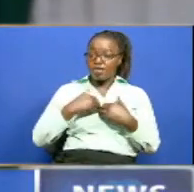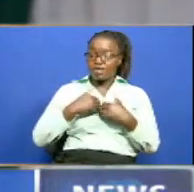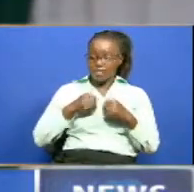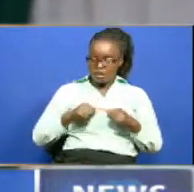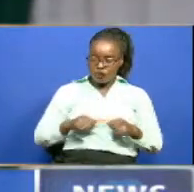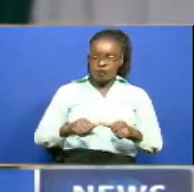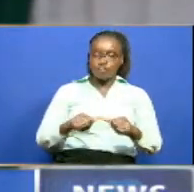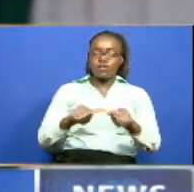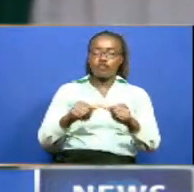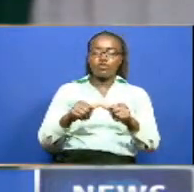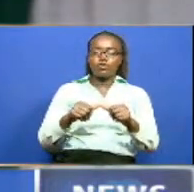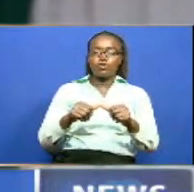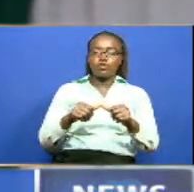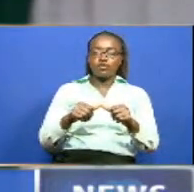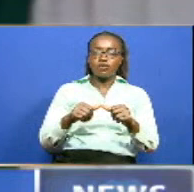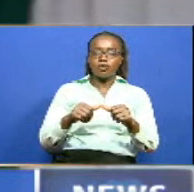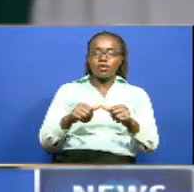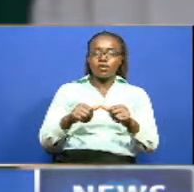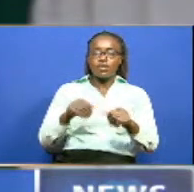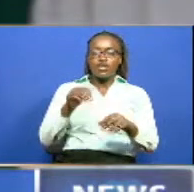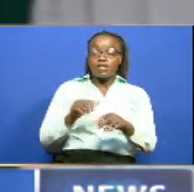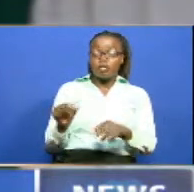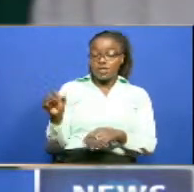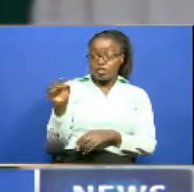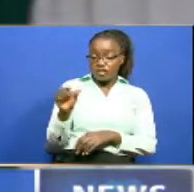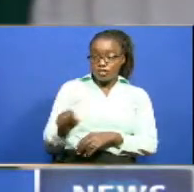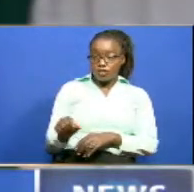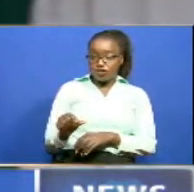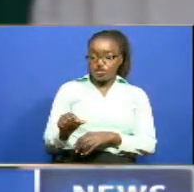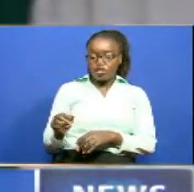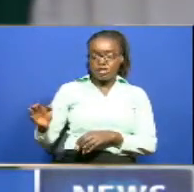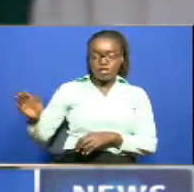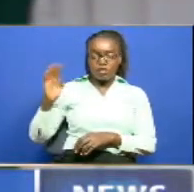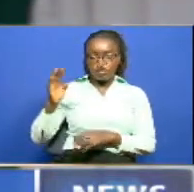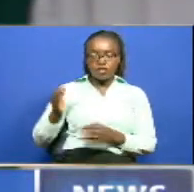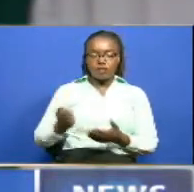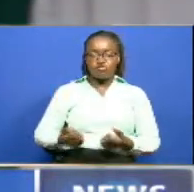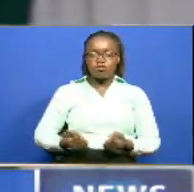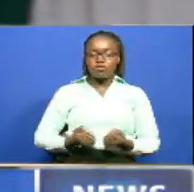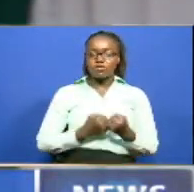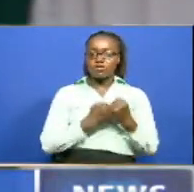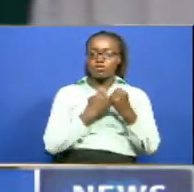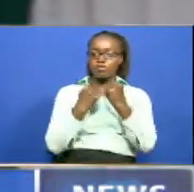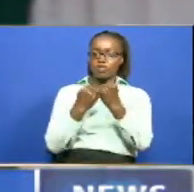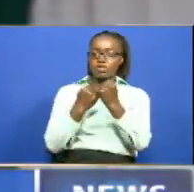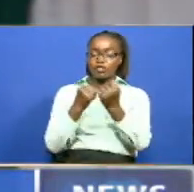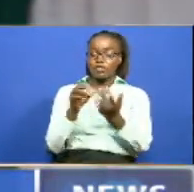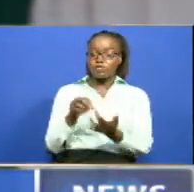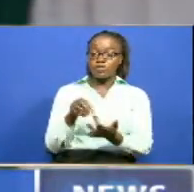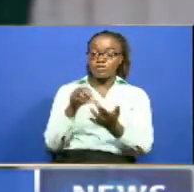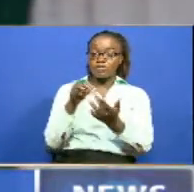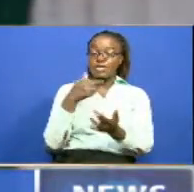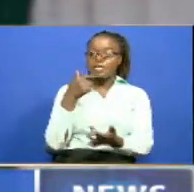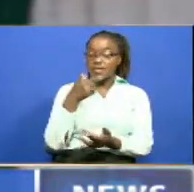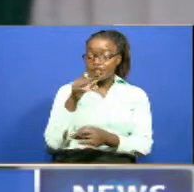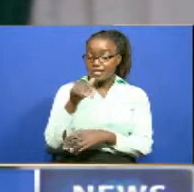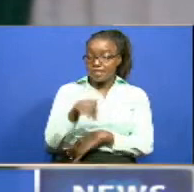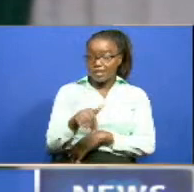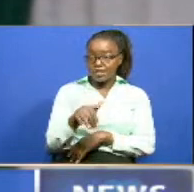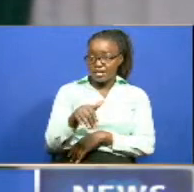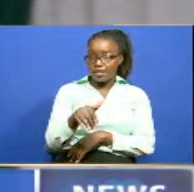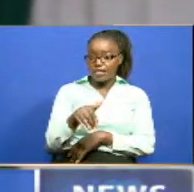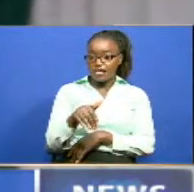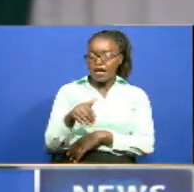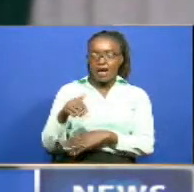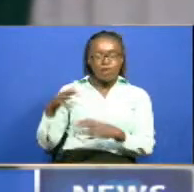continues to play in regional security stabilization, specifically, as I stated earlier, in the